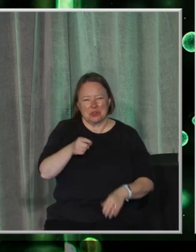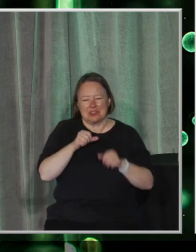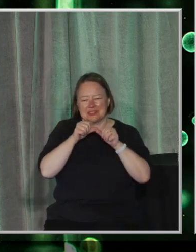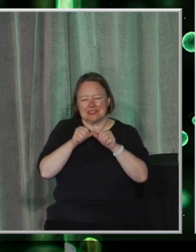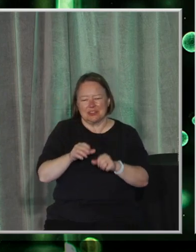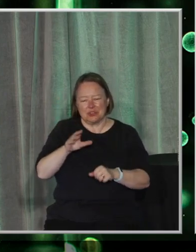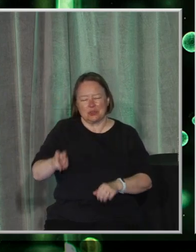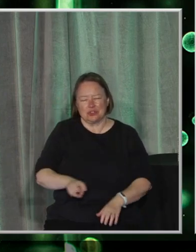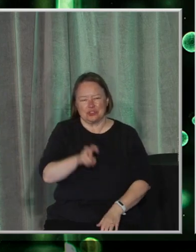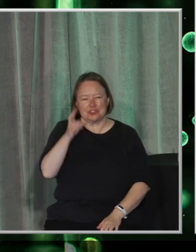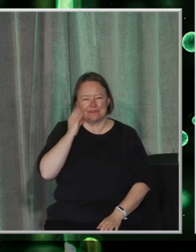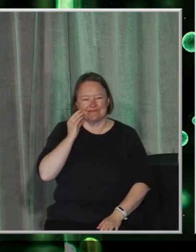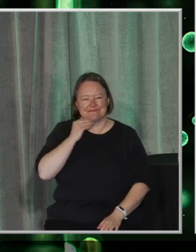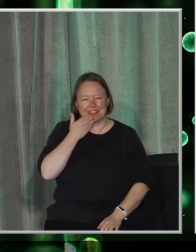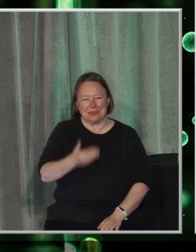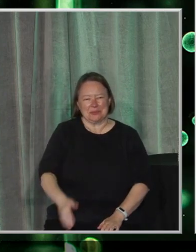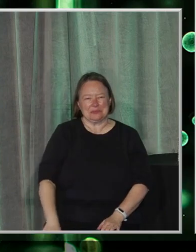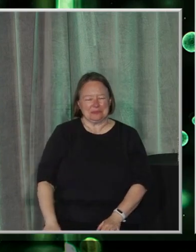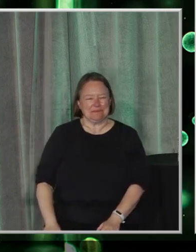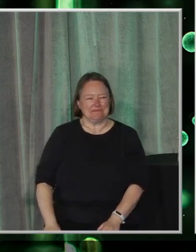continuing the journey. Thank you.